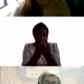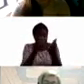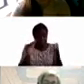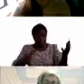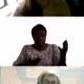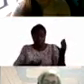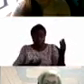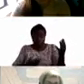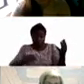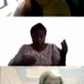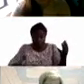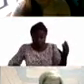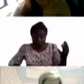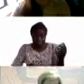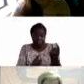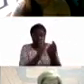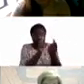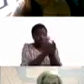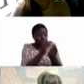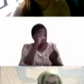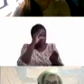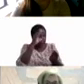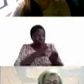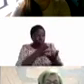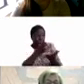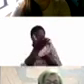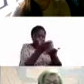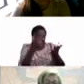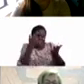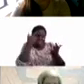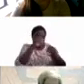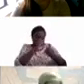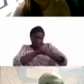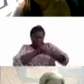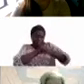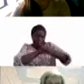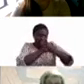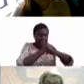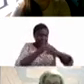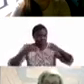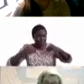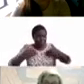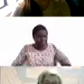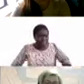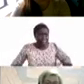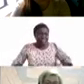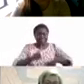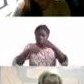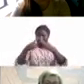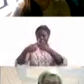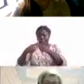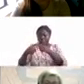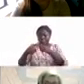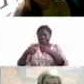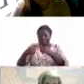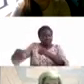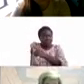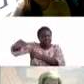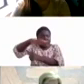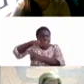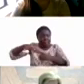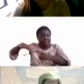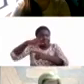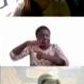Ici, au Burundi, si une In femme Burundi, if a woman with a disability